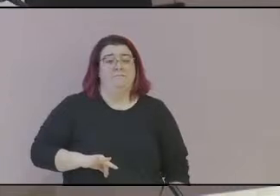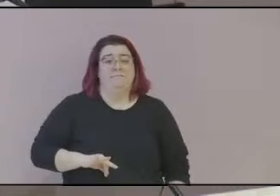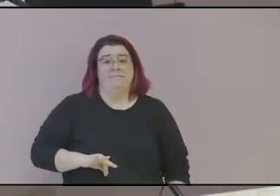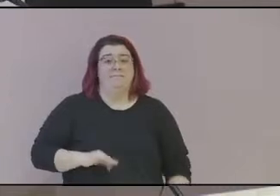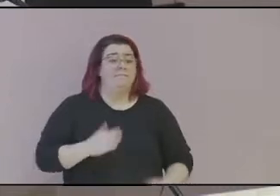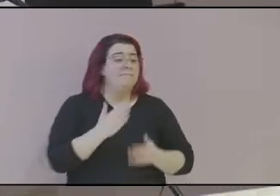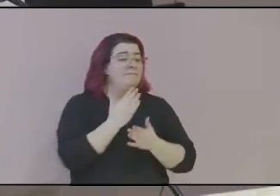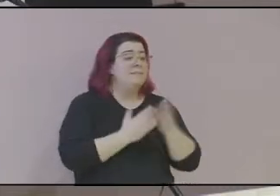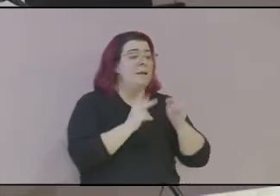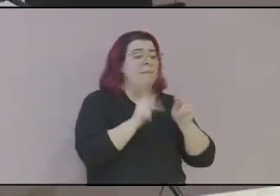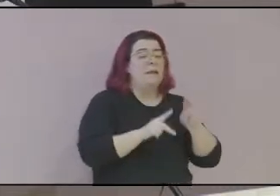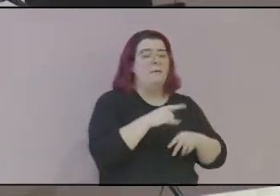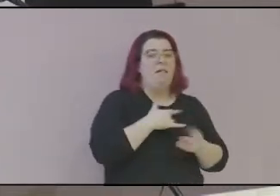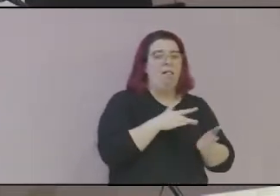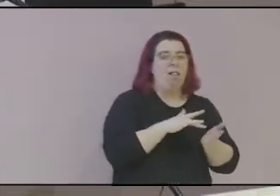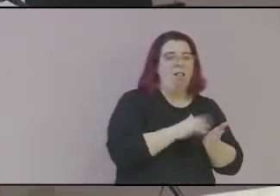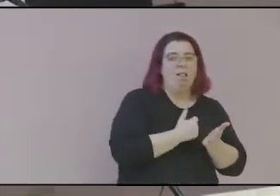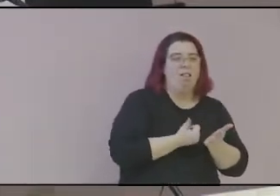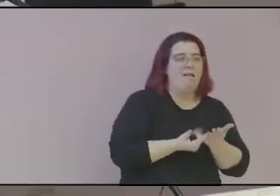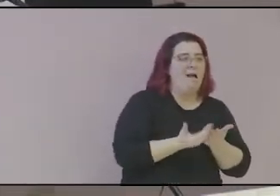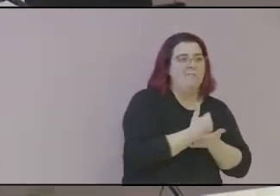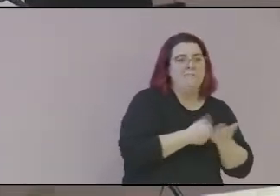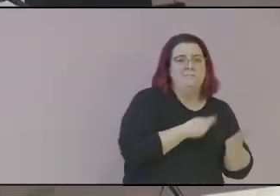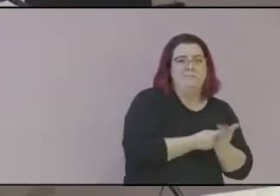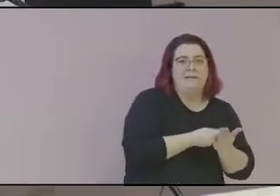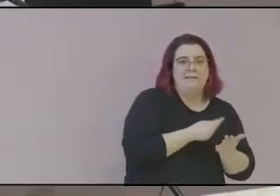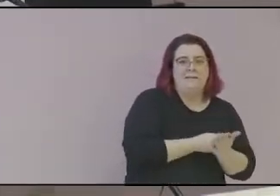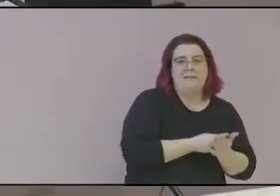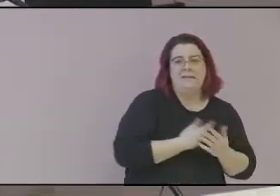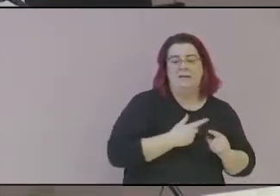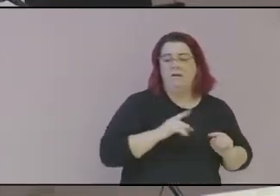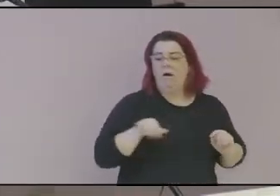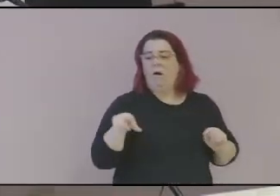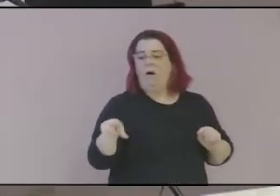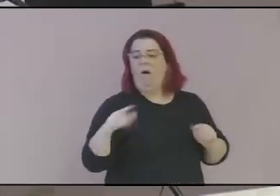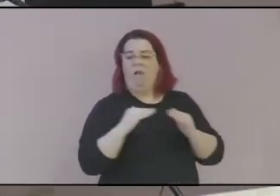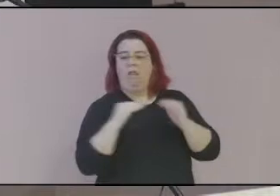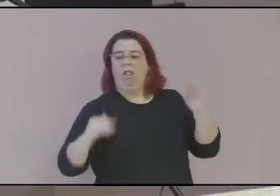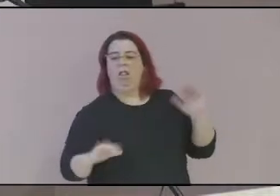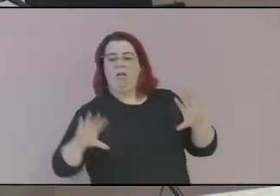lack of state guidance to make a lot of money selling equipment to certain people.